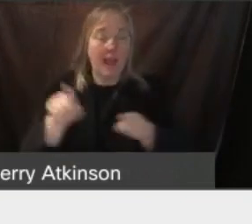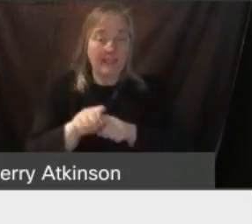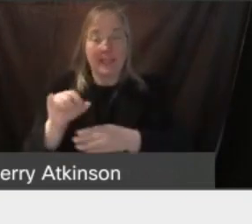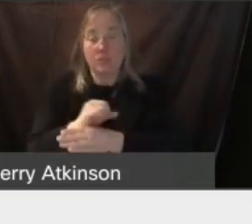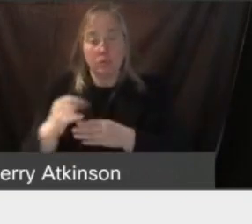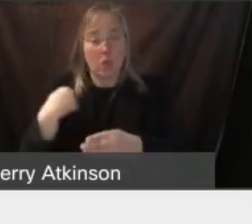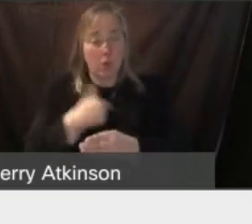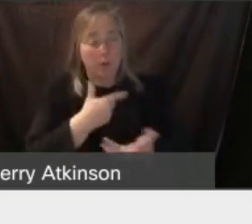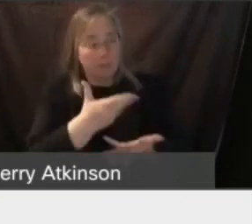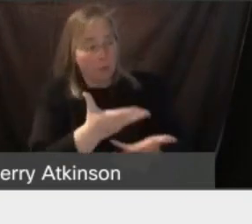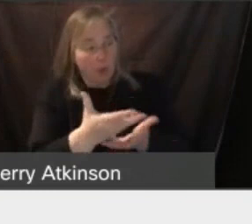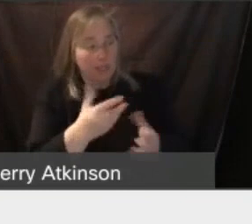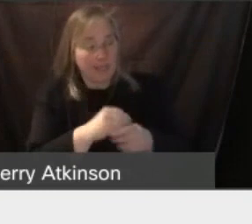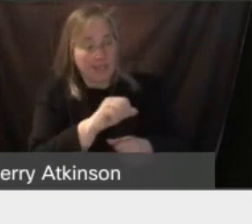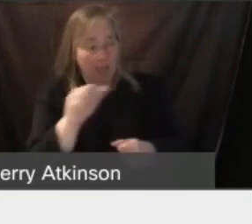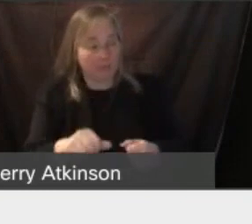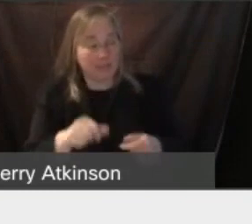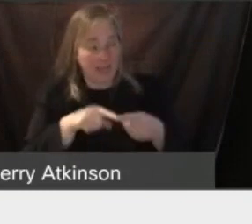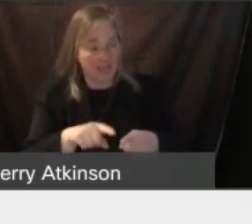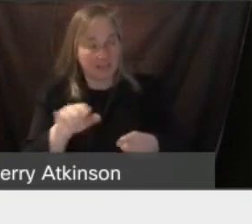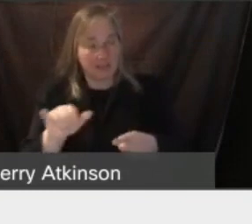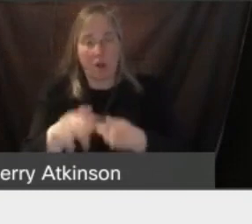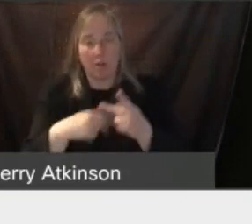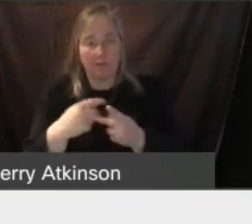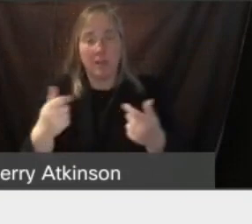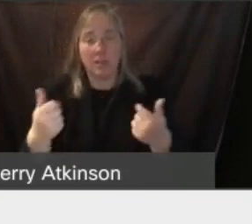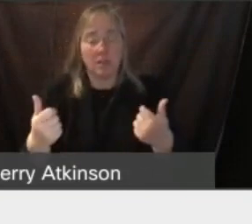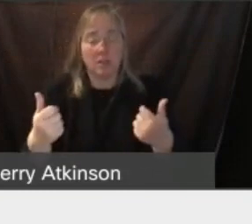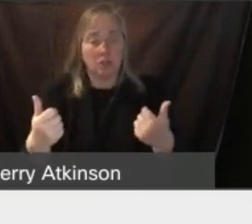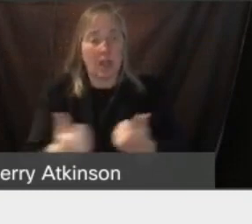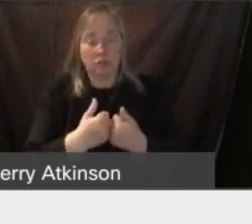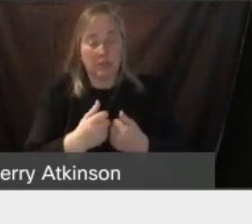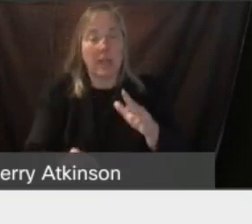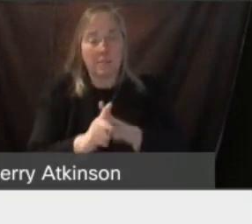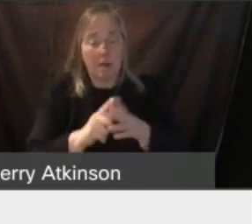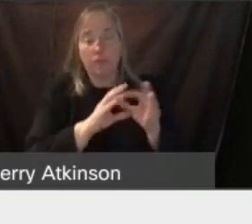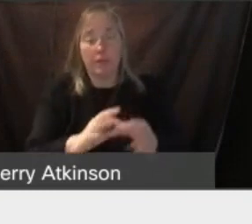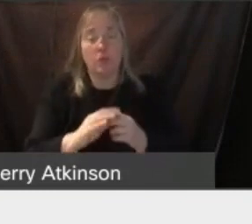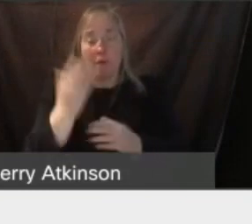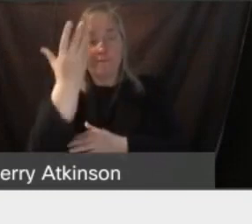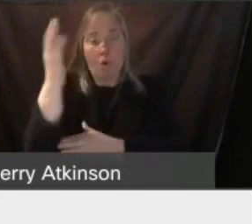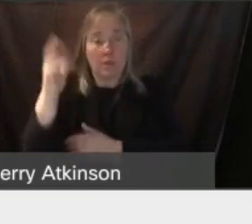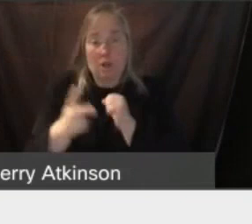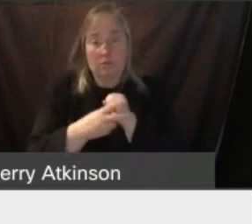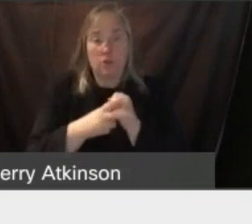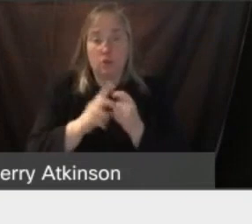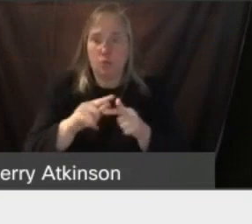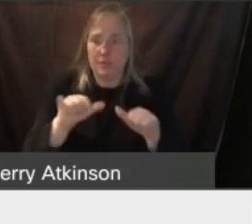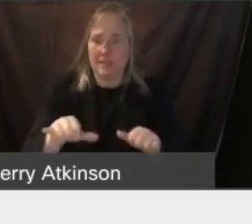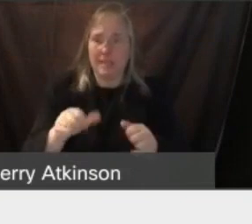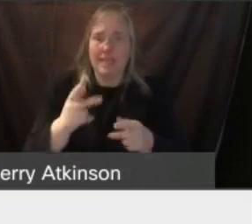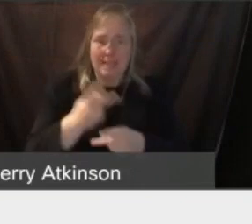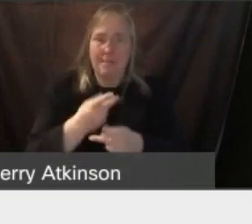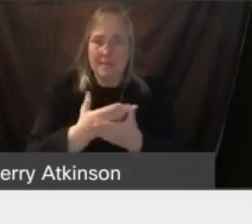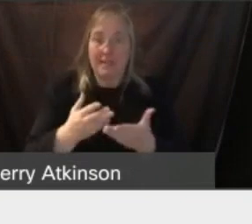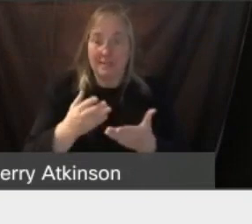Annapolis, as those challenges kind of came along with regard to forest conservation to kind of keep things as they were. We thought it was a good, robust